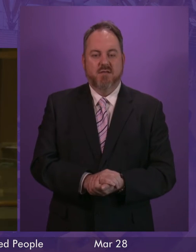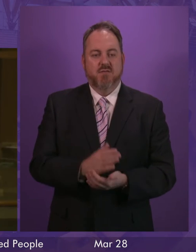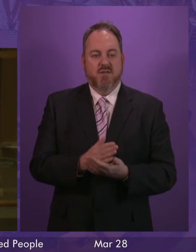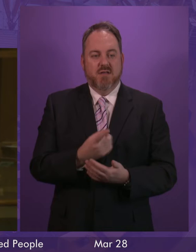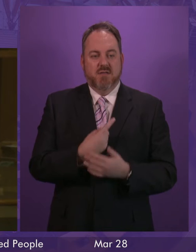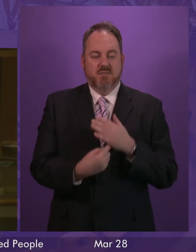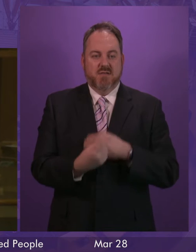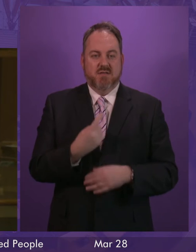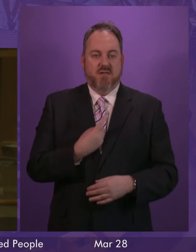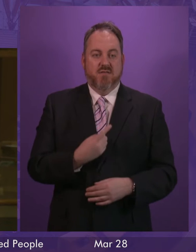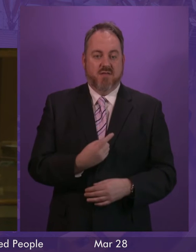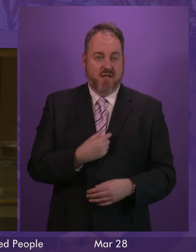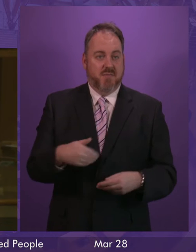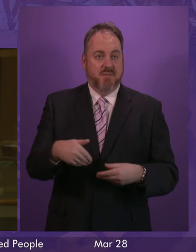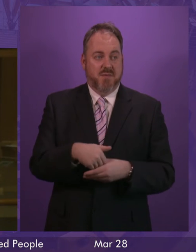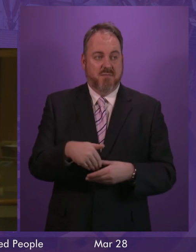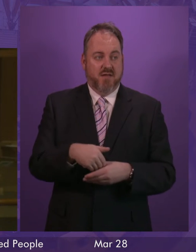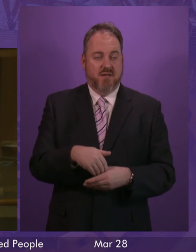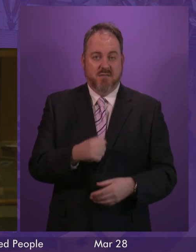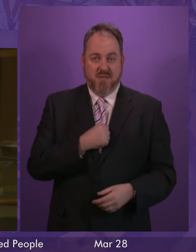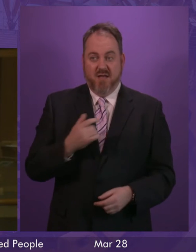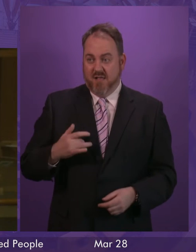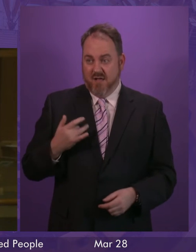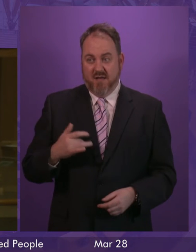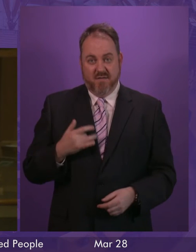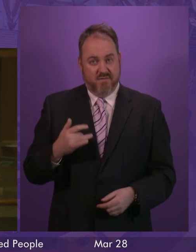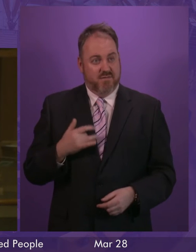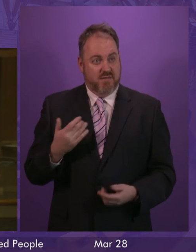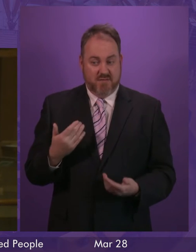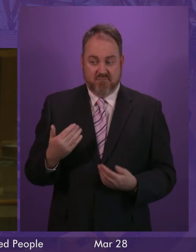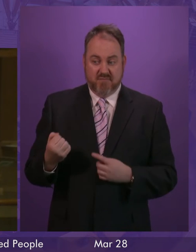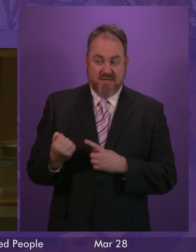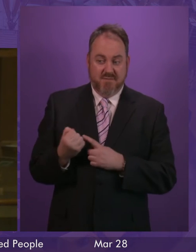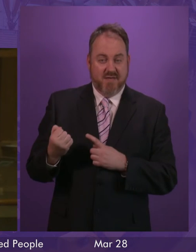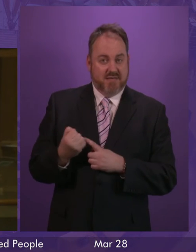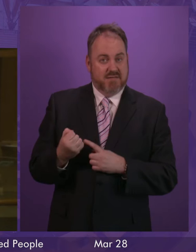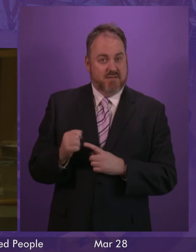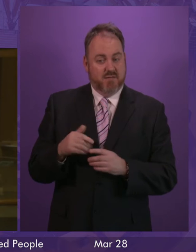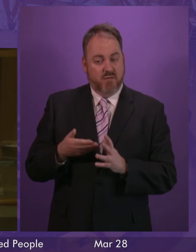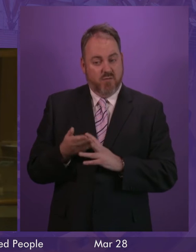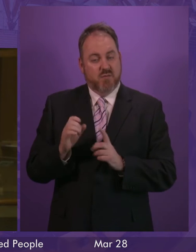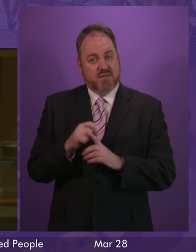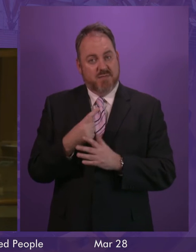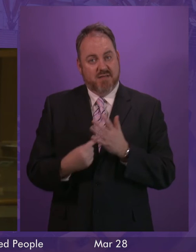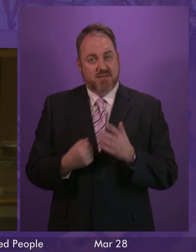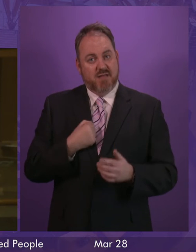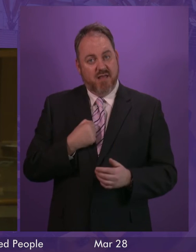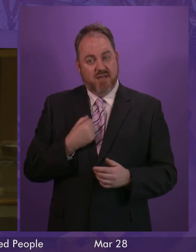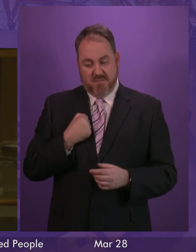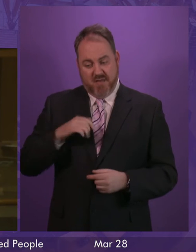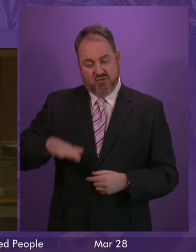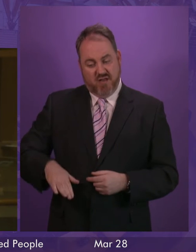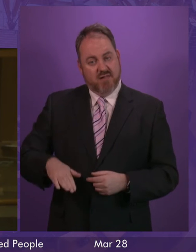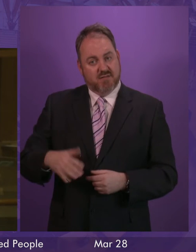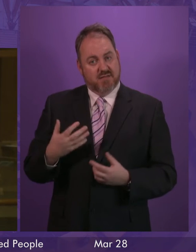member in this chamber whose life is affected substantially by disability, albeit not my own, as I am a parent of a disabled